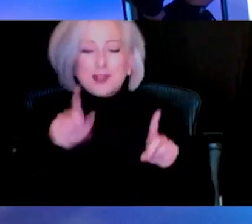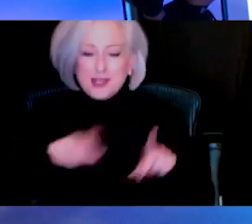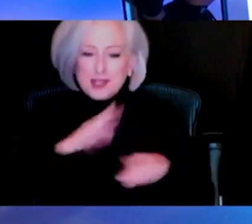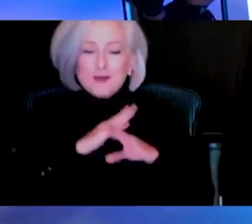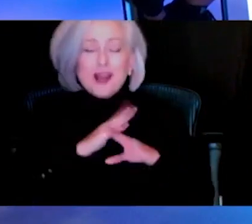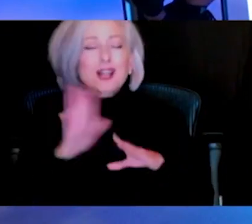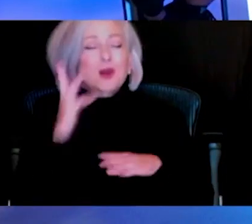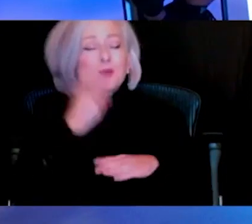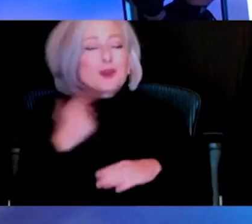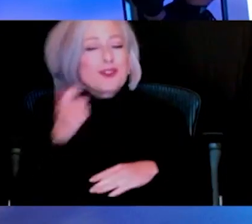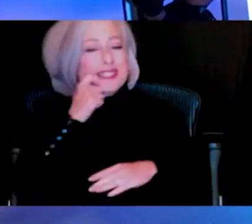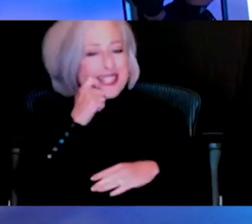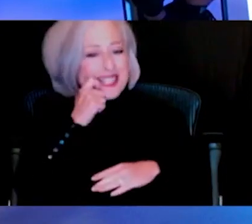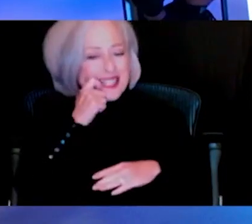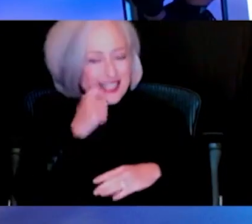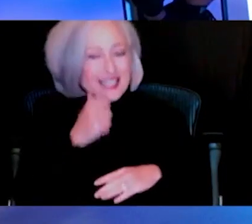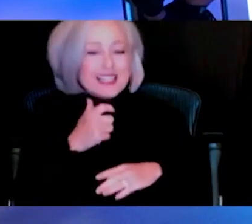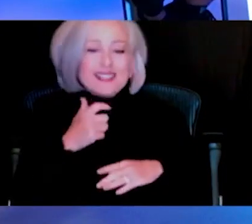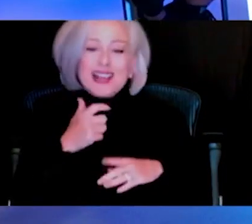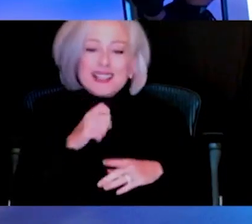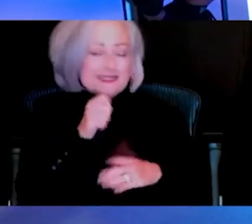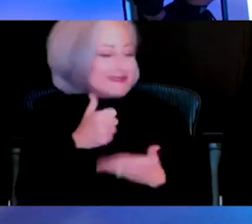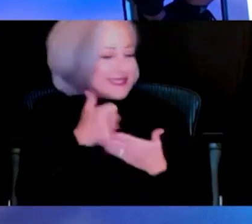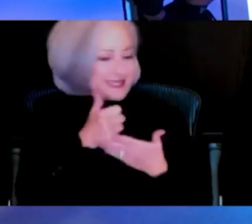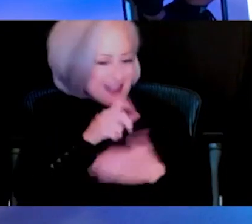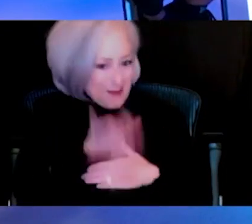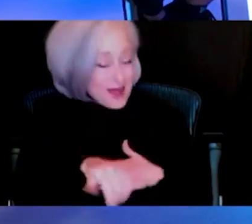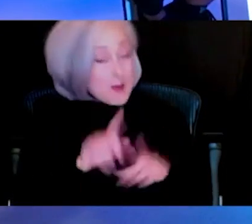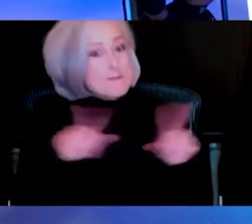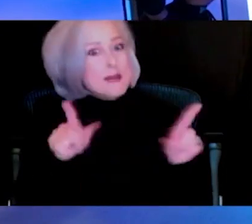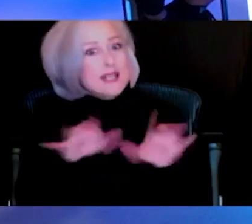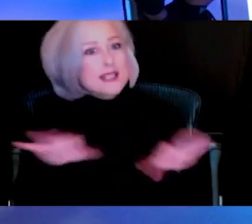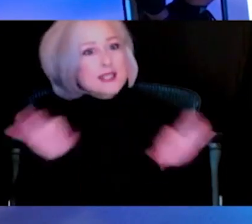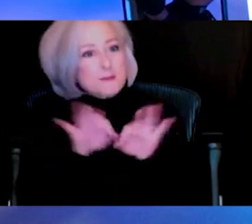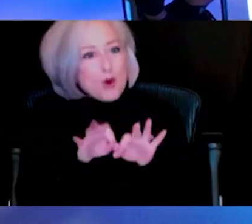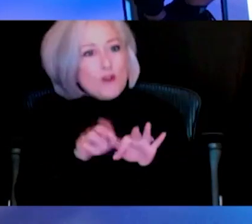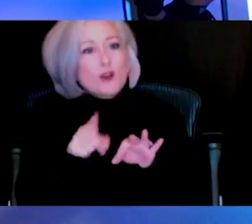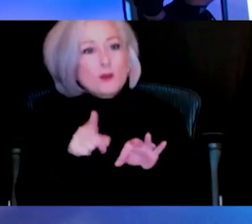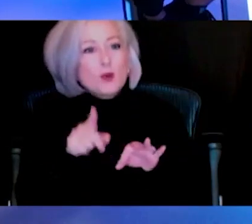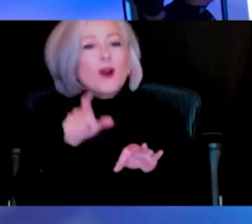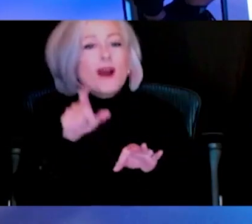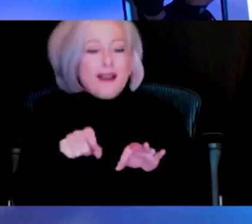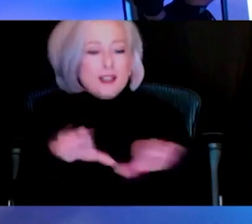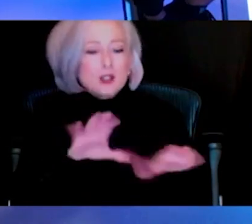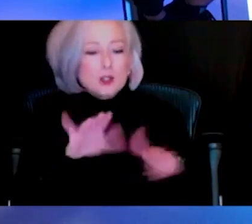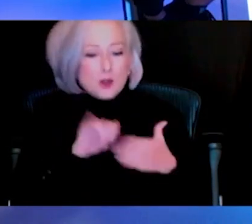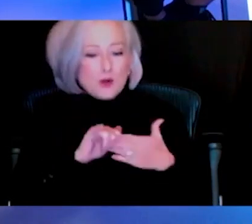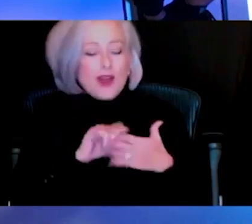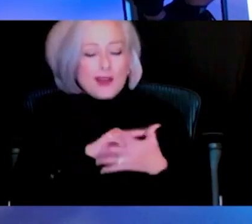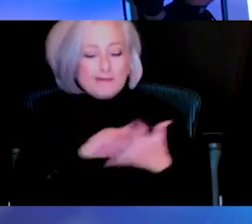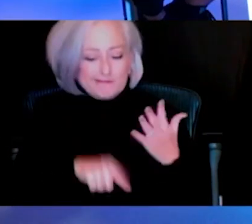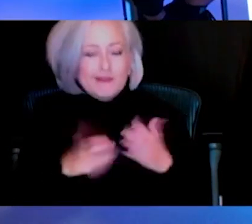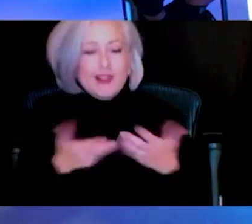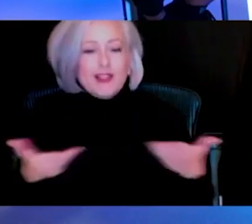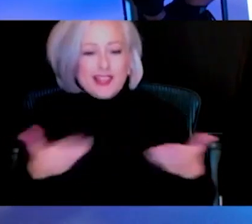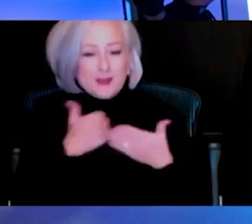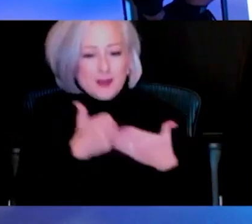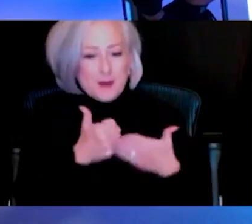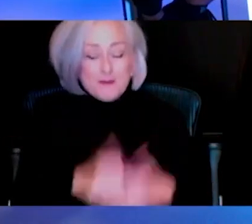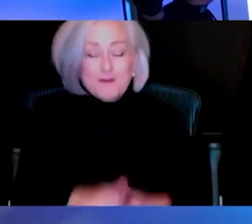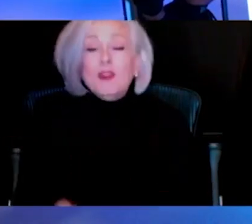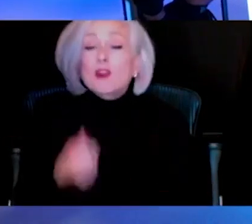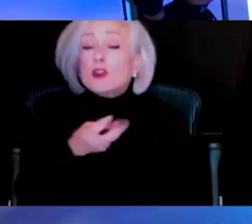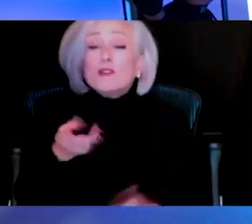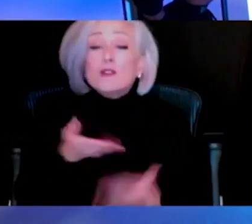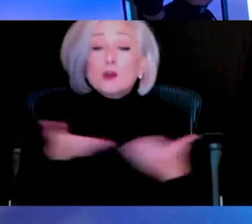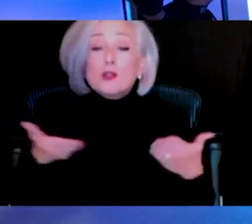does take away from it, but it's so important from keeping you from having to do all those things, is what you're saying. A couple other things, and we're going to talk about I